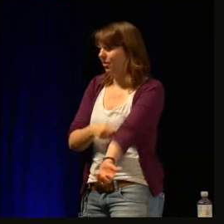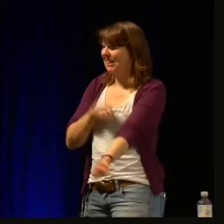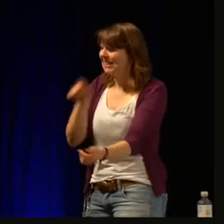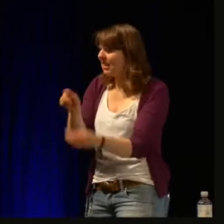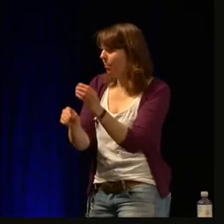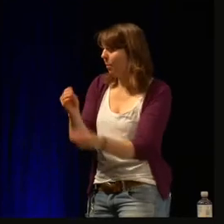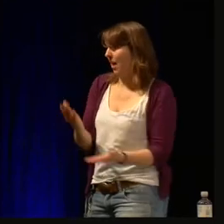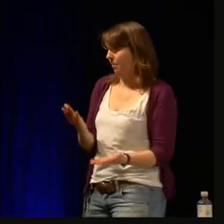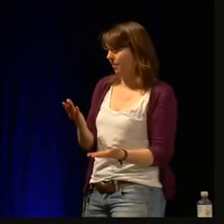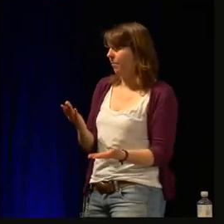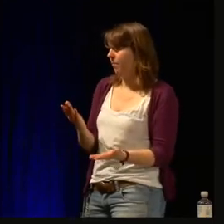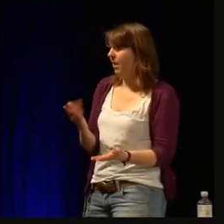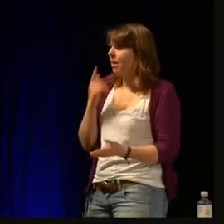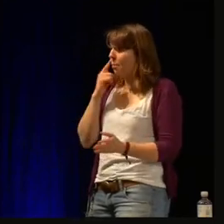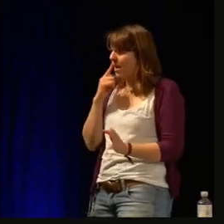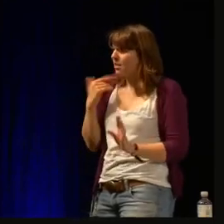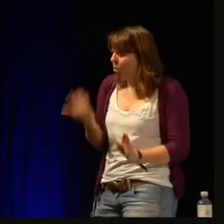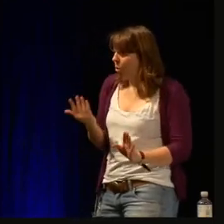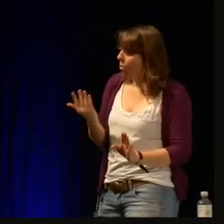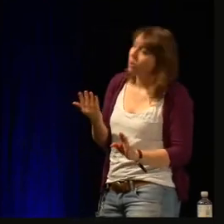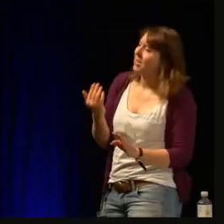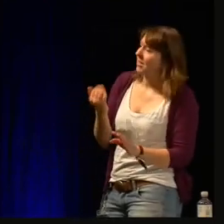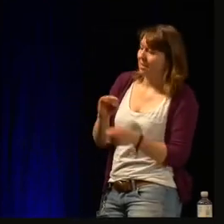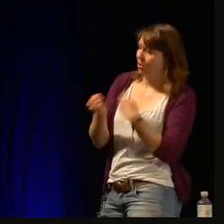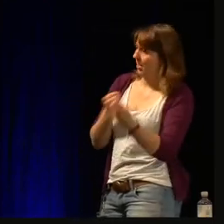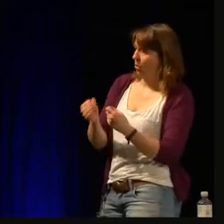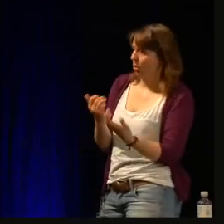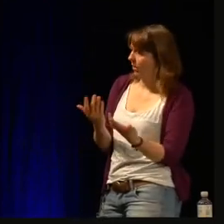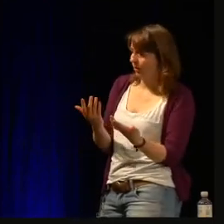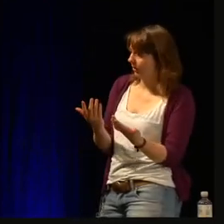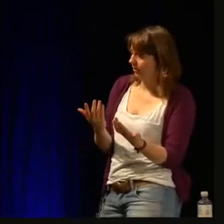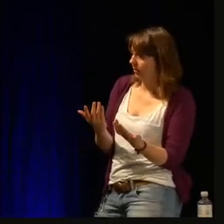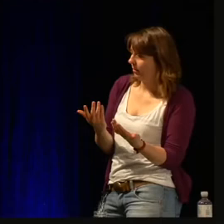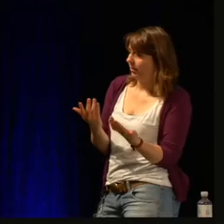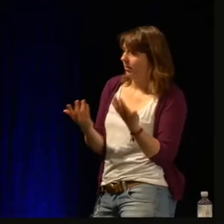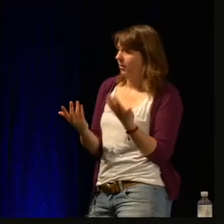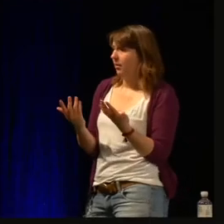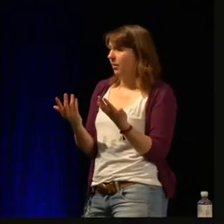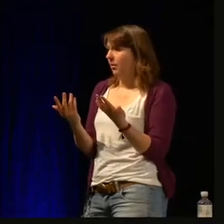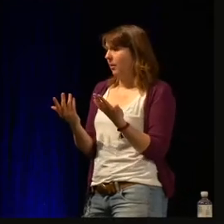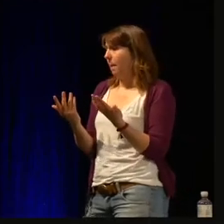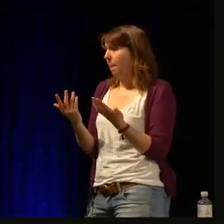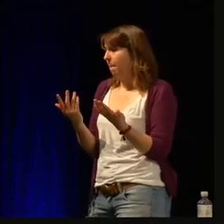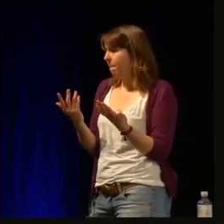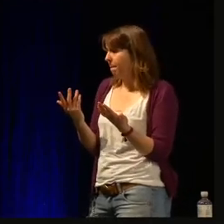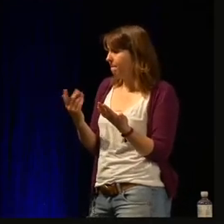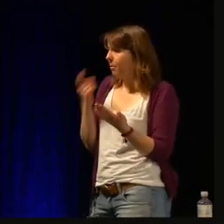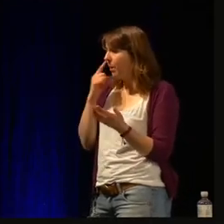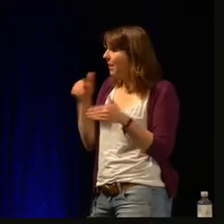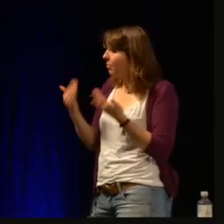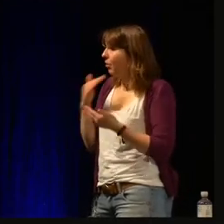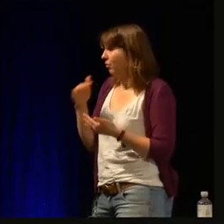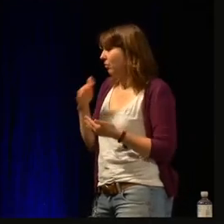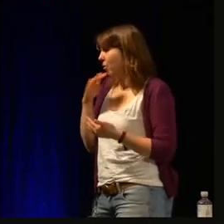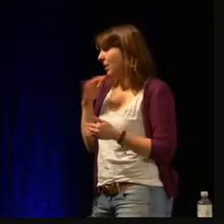simulations. And that exactly is the problem that we have today. At least as far as I know, we